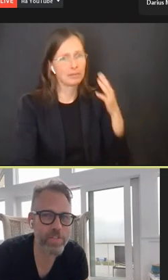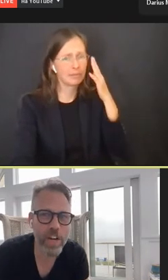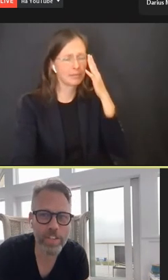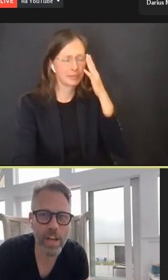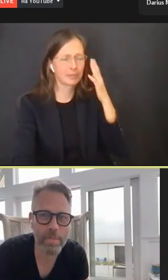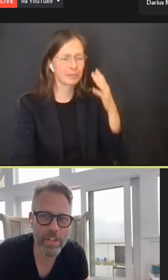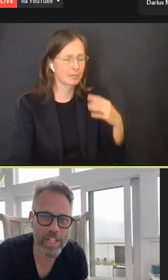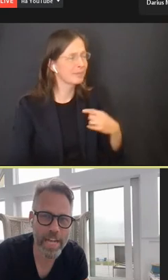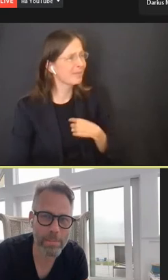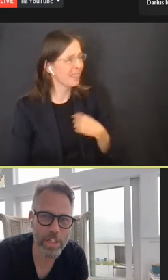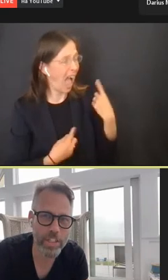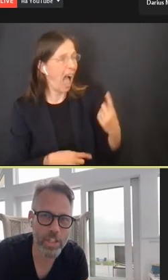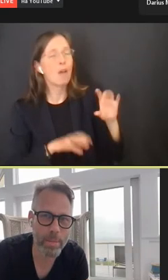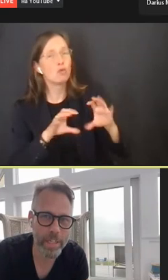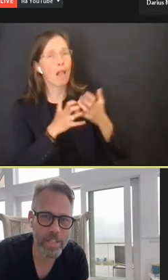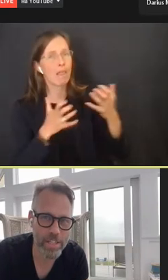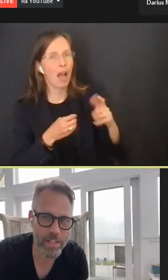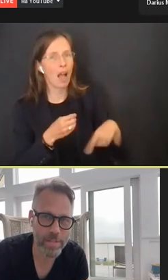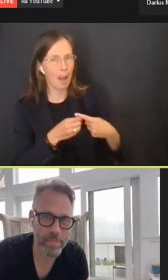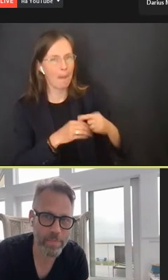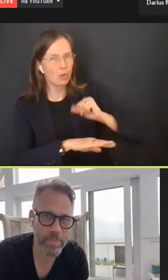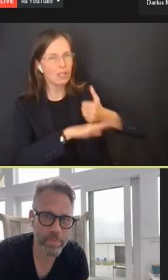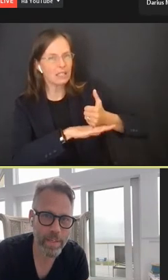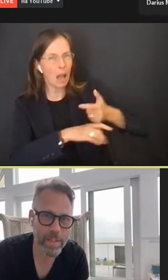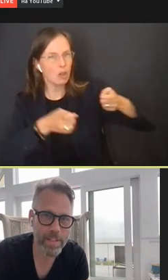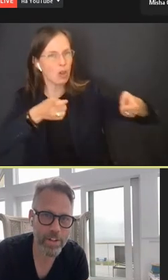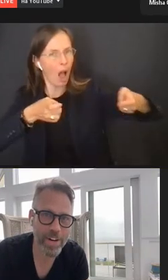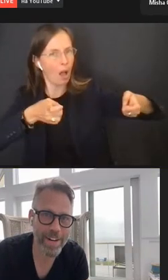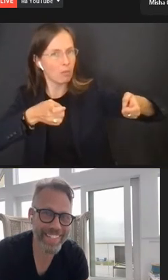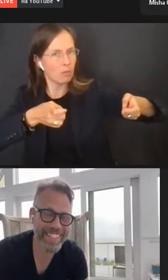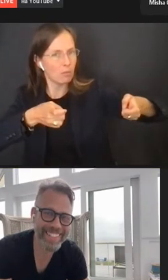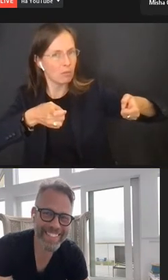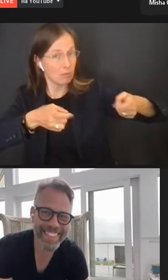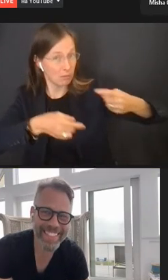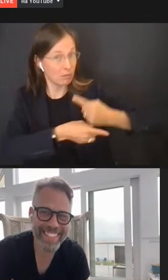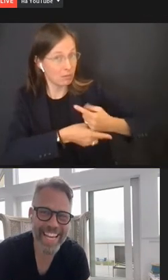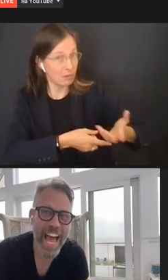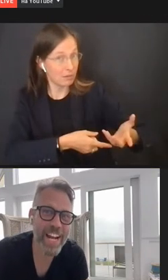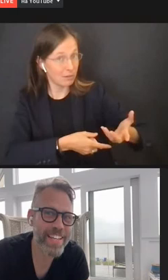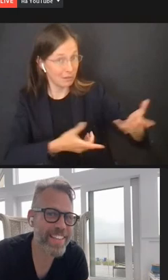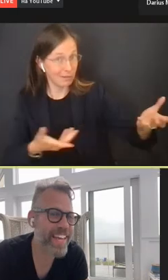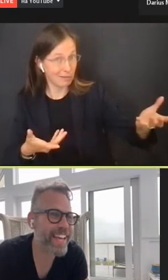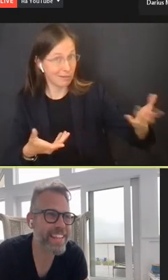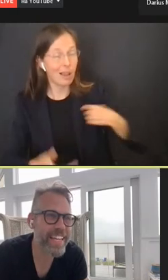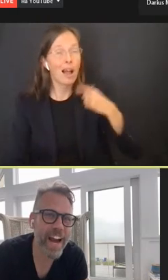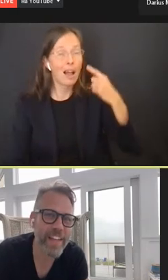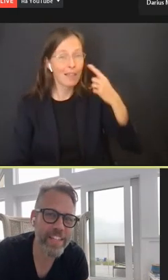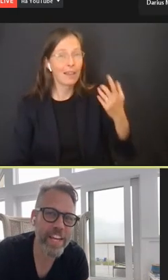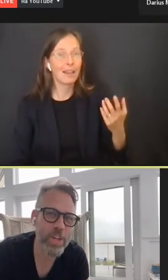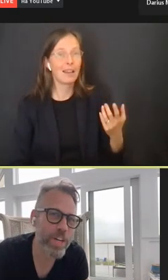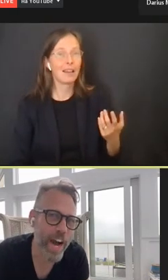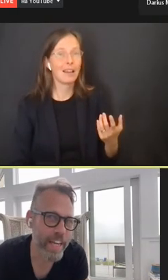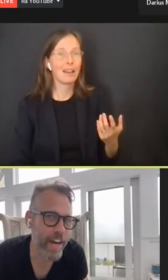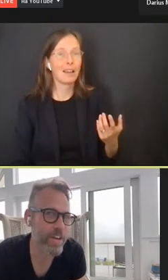I have talked a lot about establishing dominance. You know what I mean? And